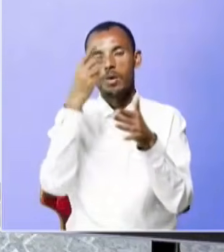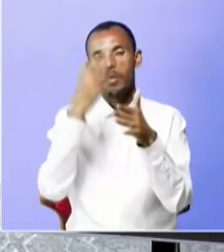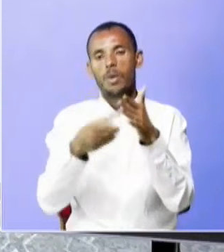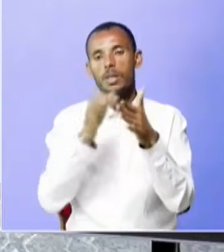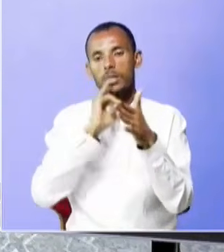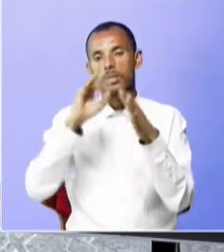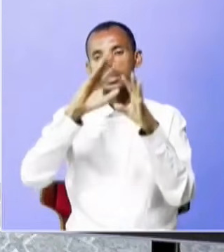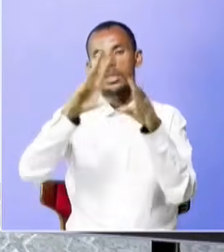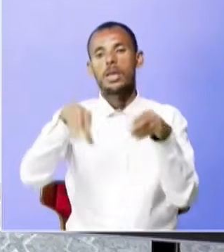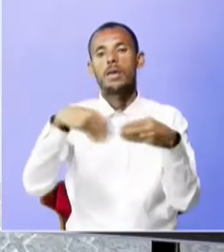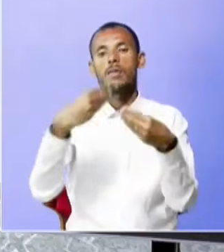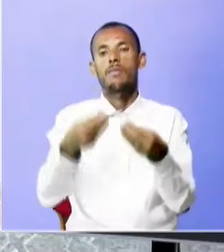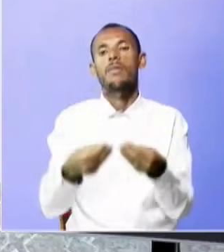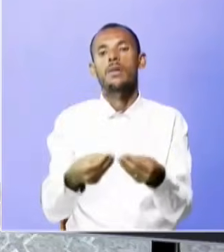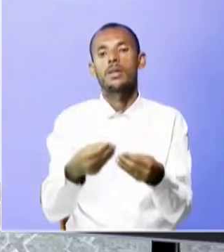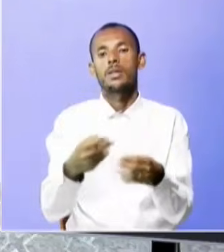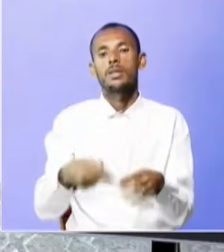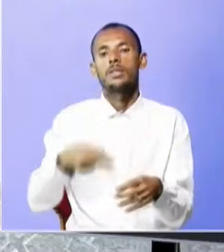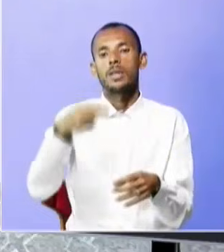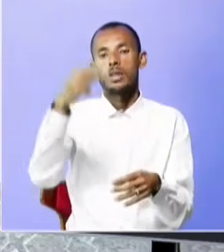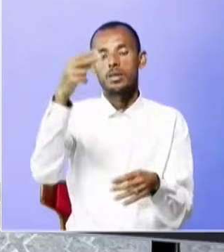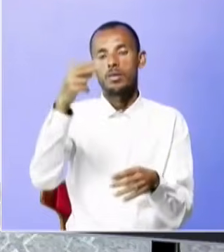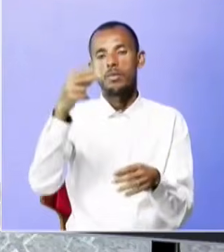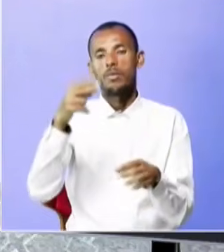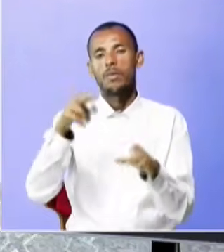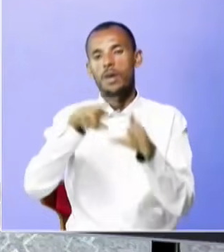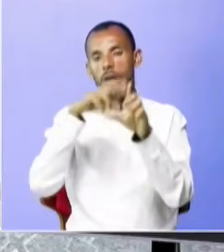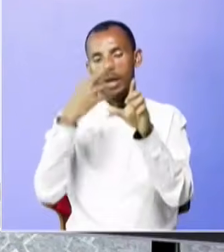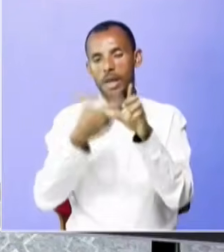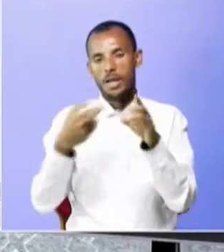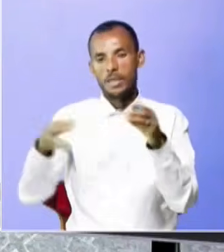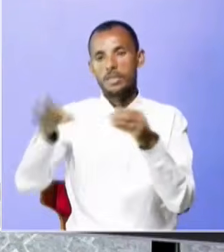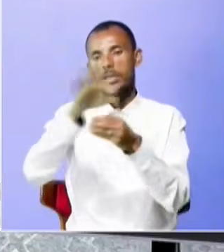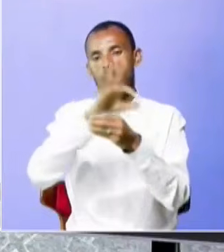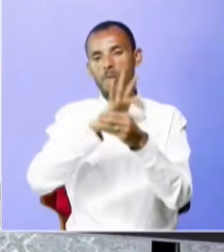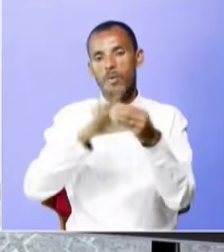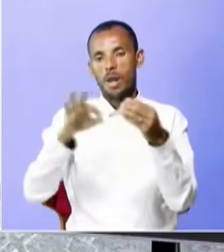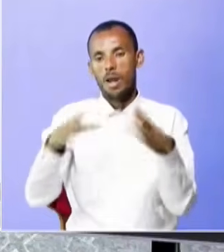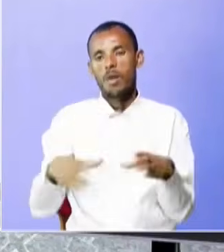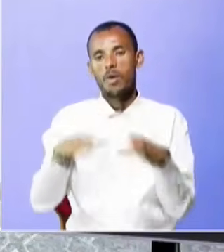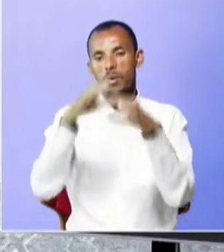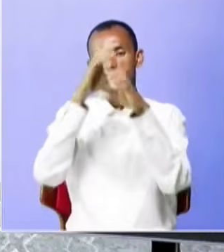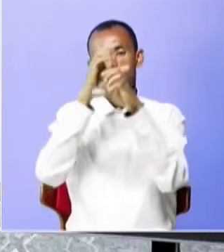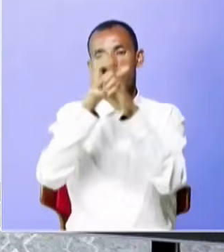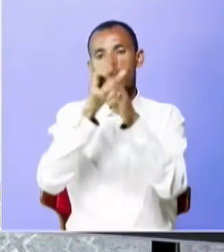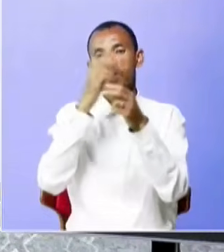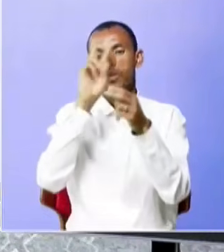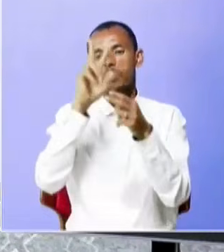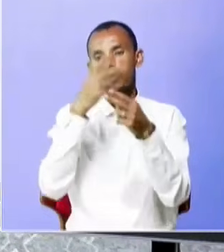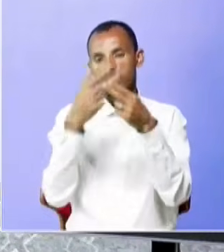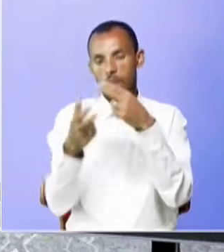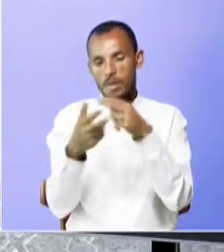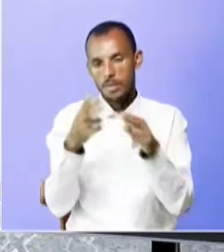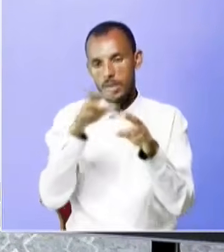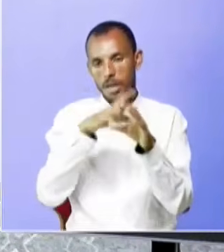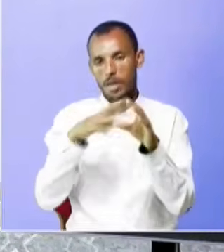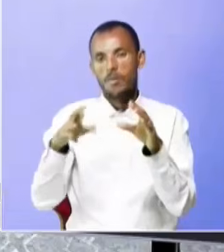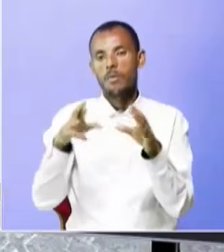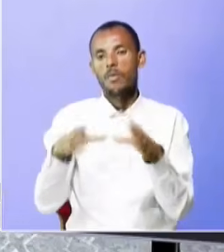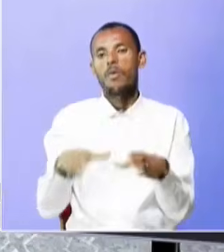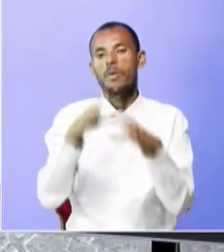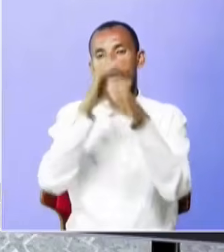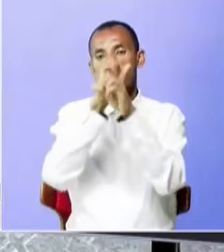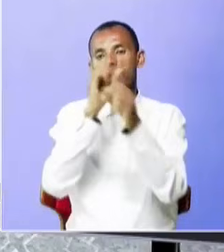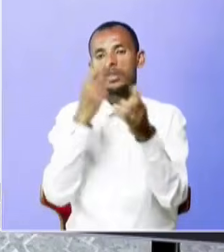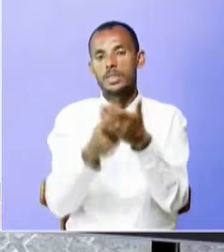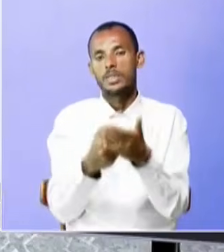given, the height of a right circular cone is twice the radius of the cone. This is a